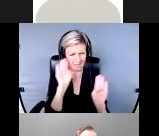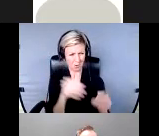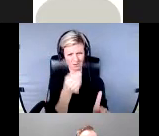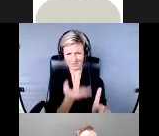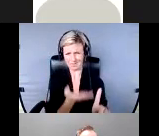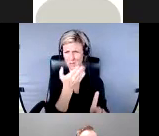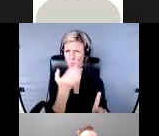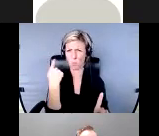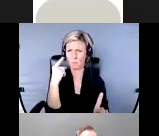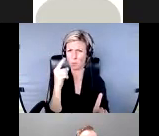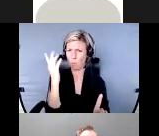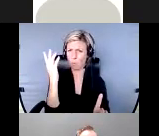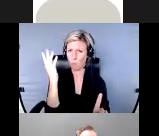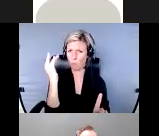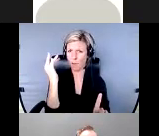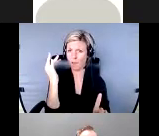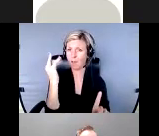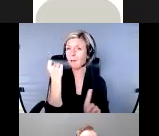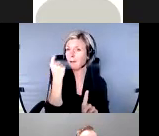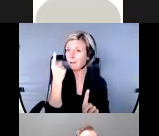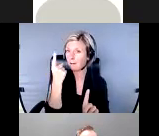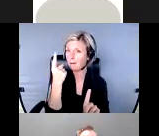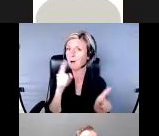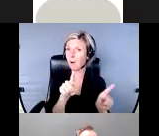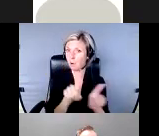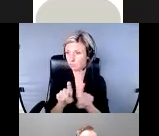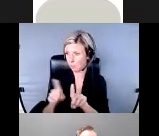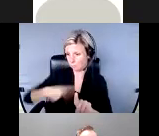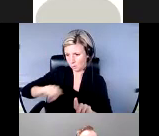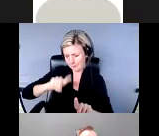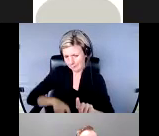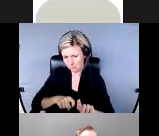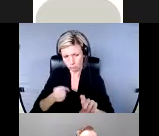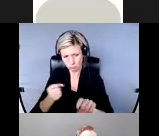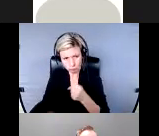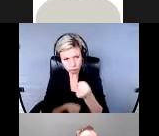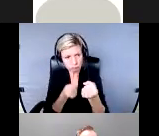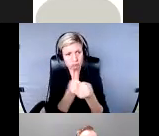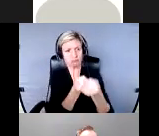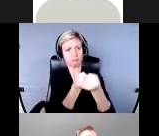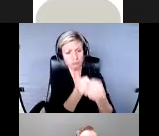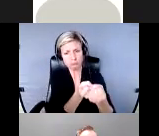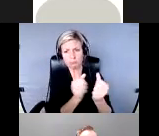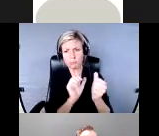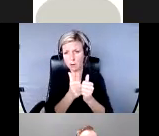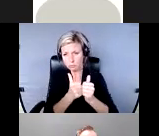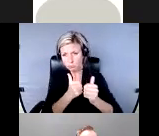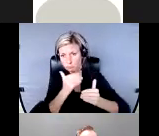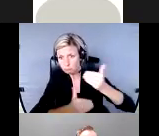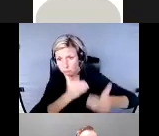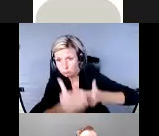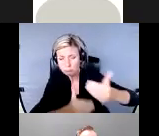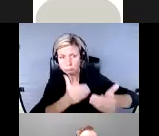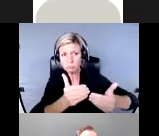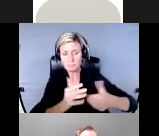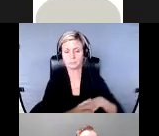respect and the process to assist the older person to move forward, right? And so when